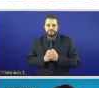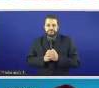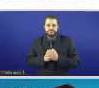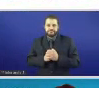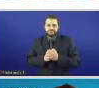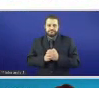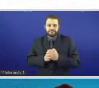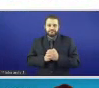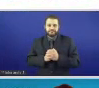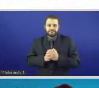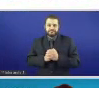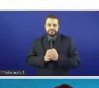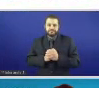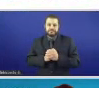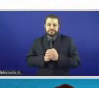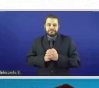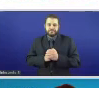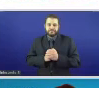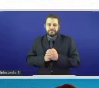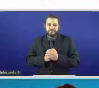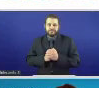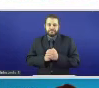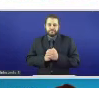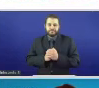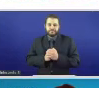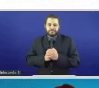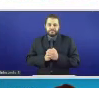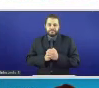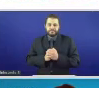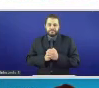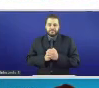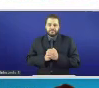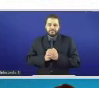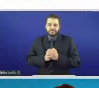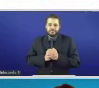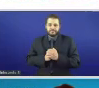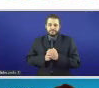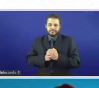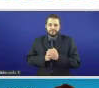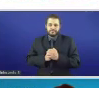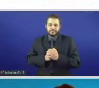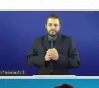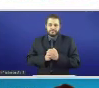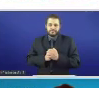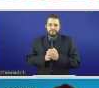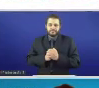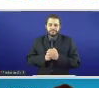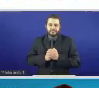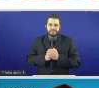advocating for change, we know that our movements are critical in driving social change. Los intérpretes no escuchan español, por favor.